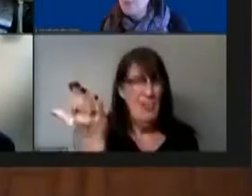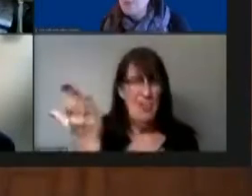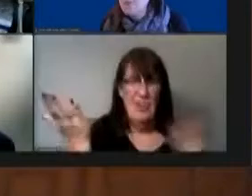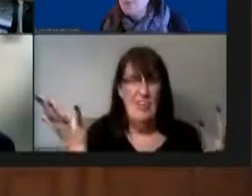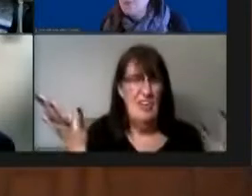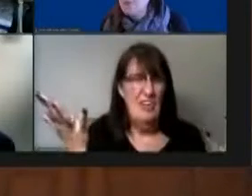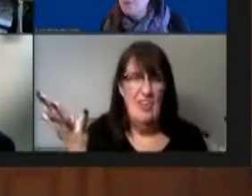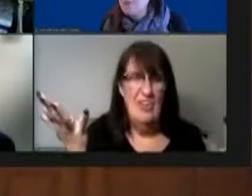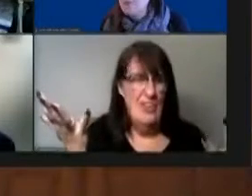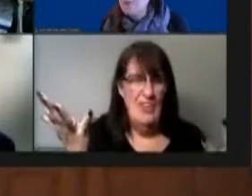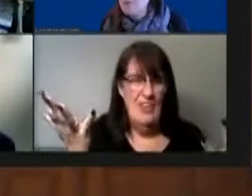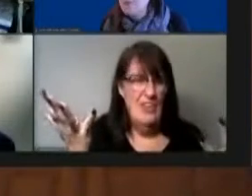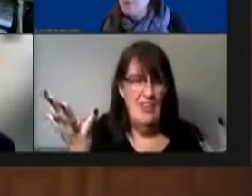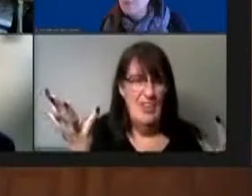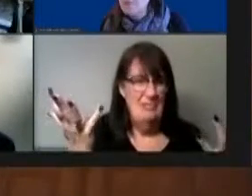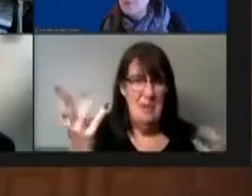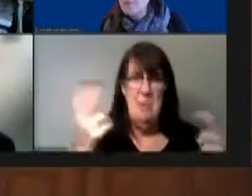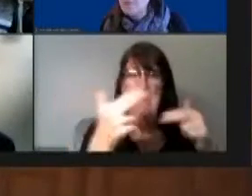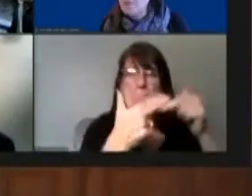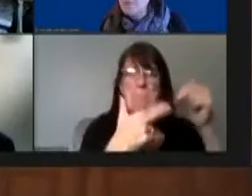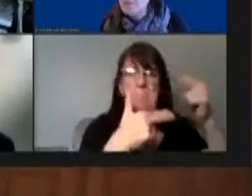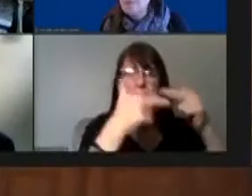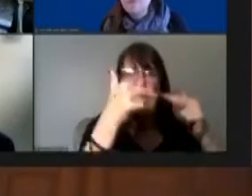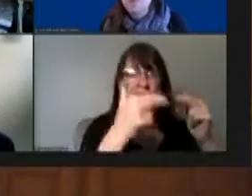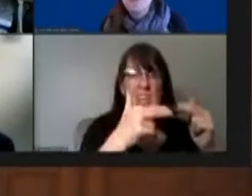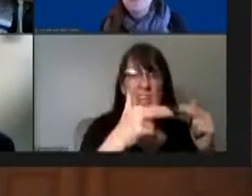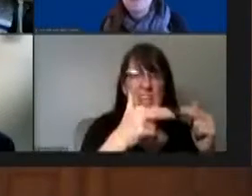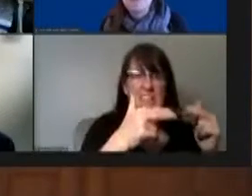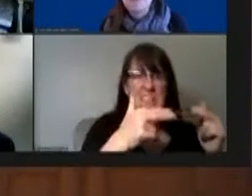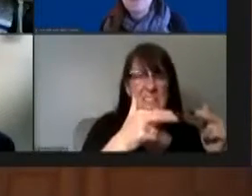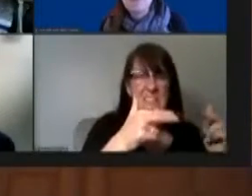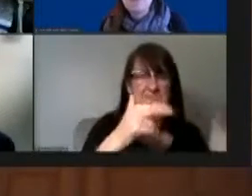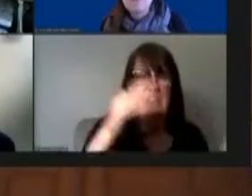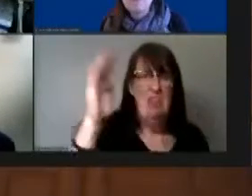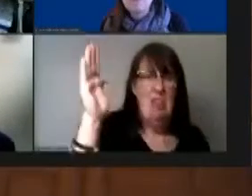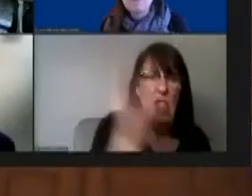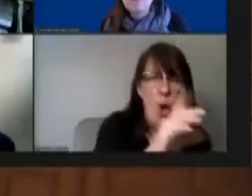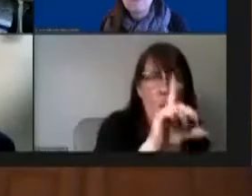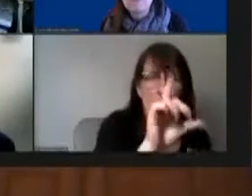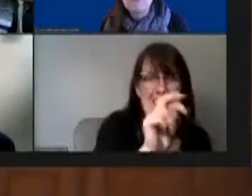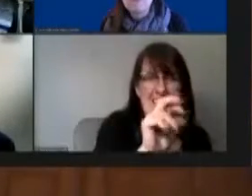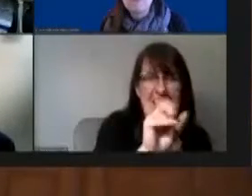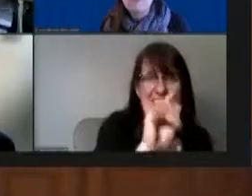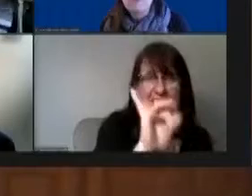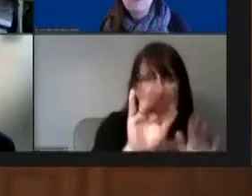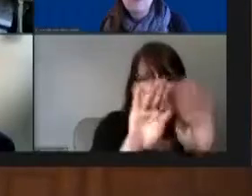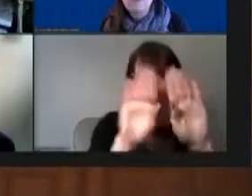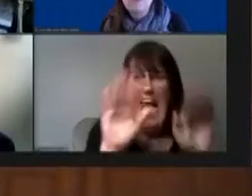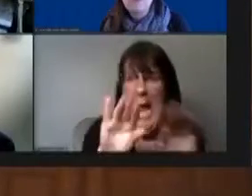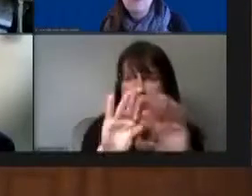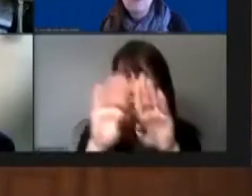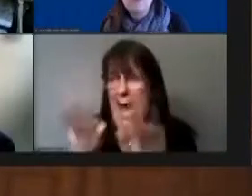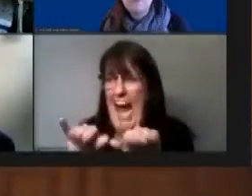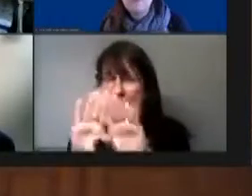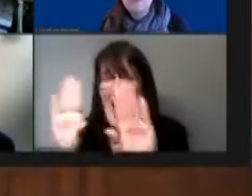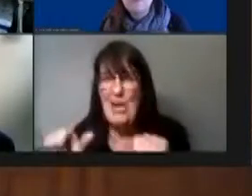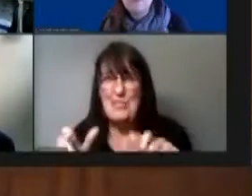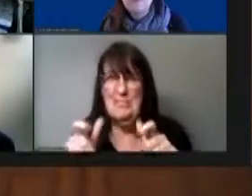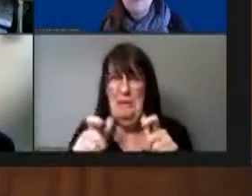sort of scenario where low density housing was abutted by such a